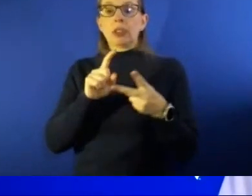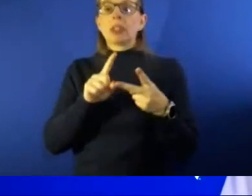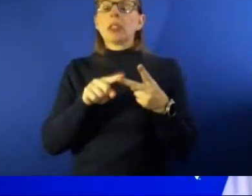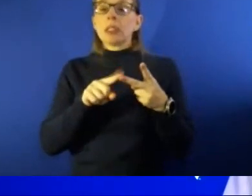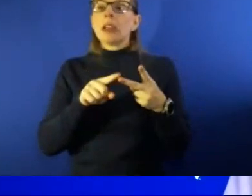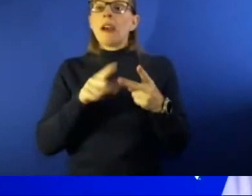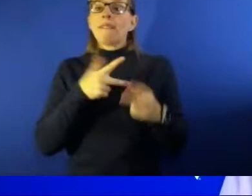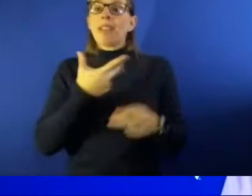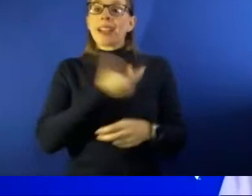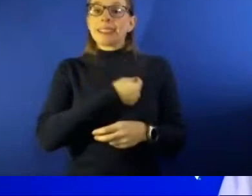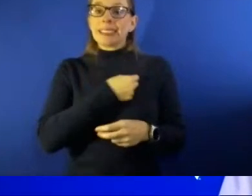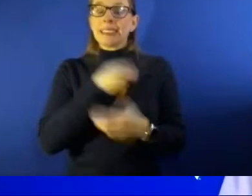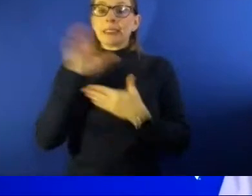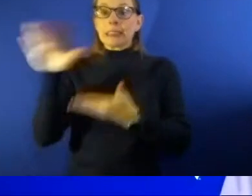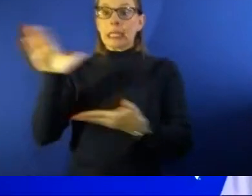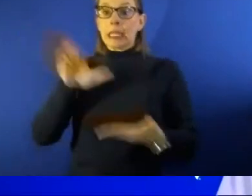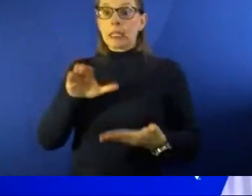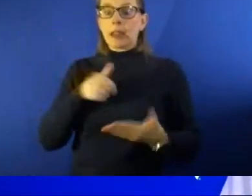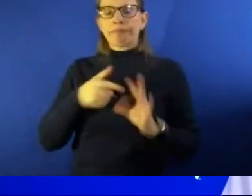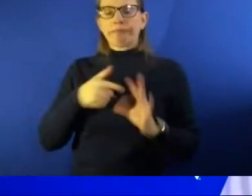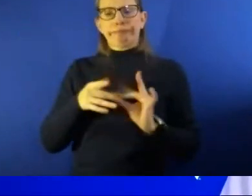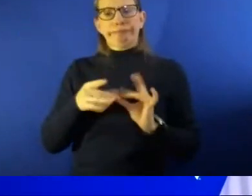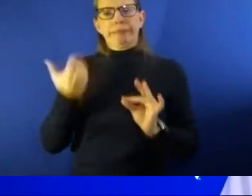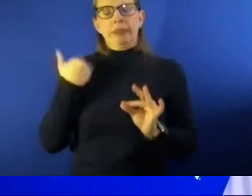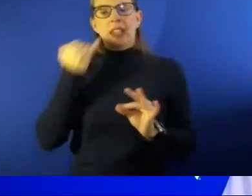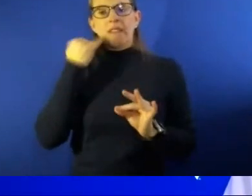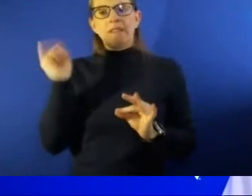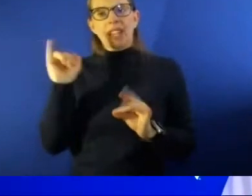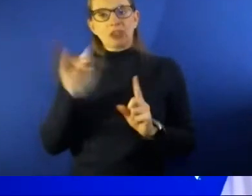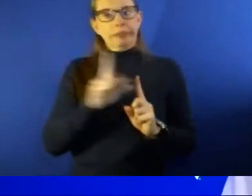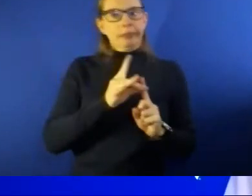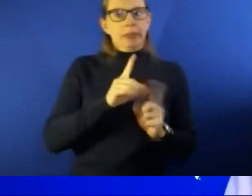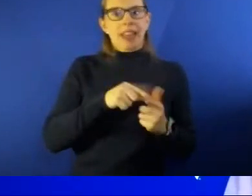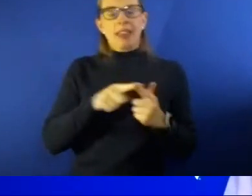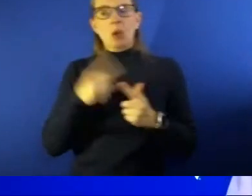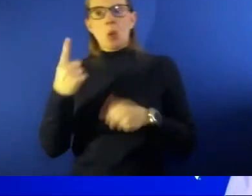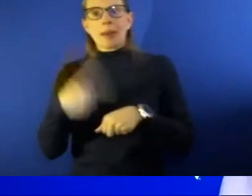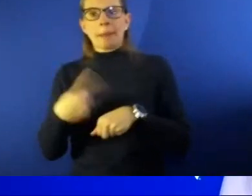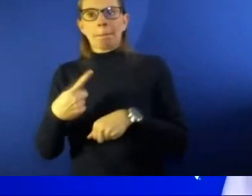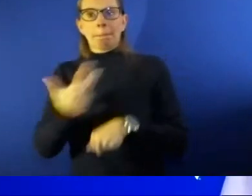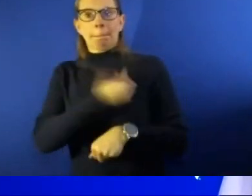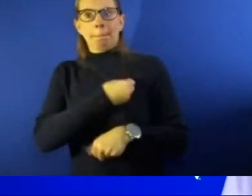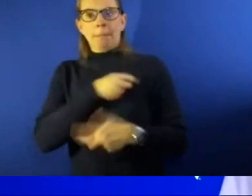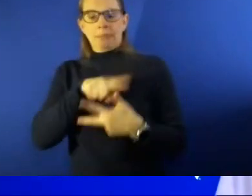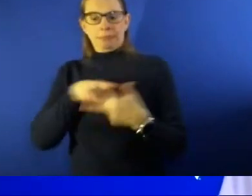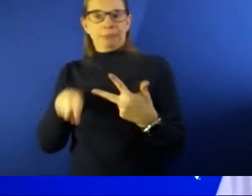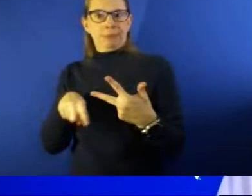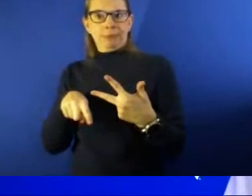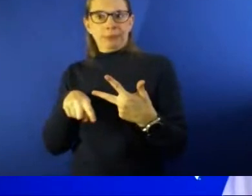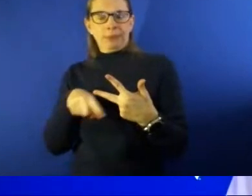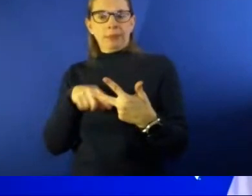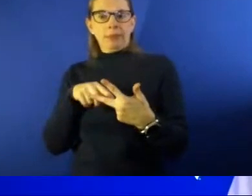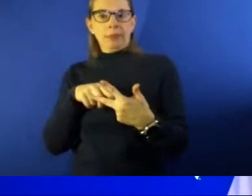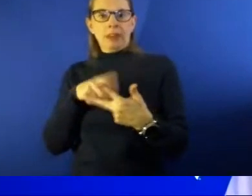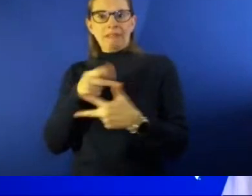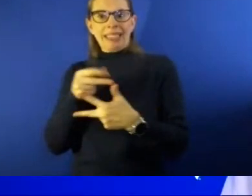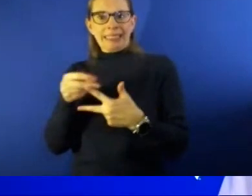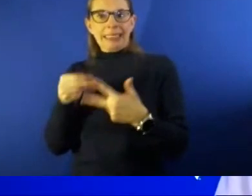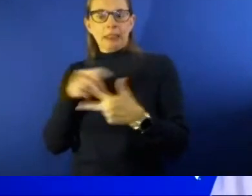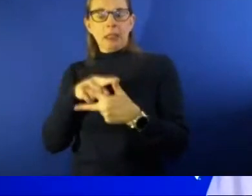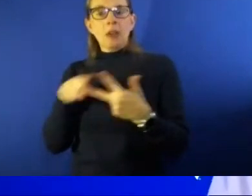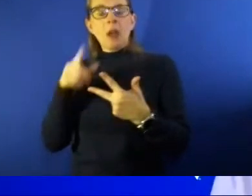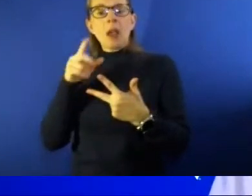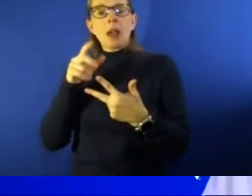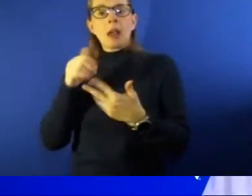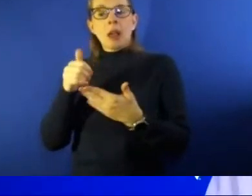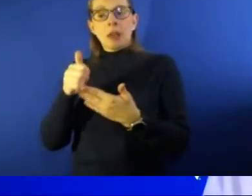as I stated before, if you've had infection and then get at least one dose of these vaccines, we've seen that these vaccines do help induce